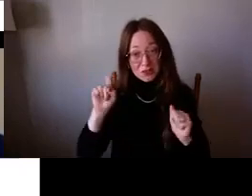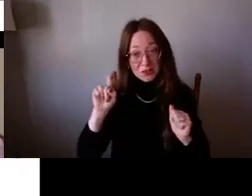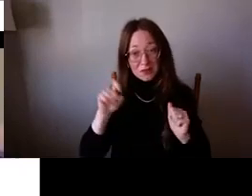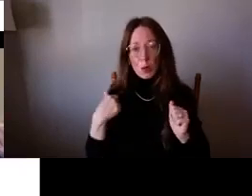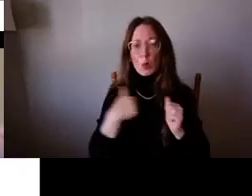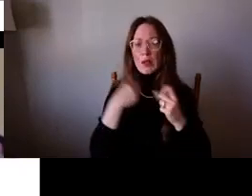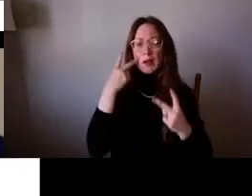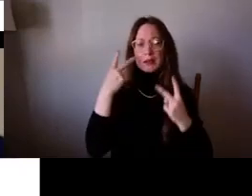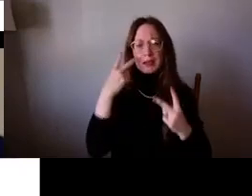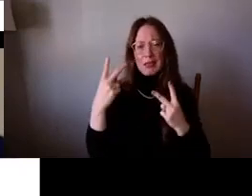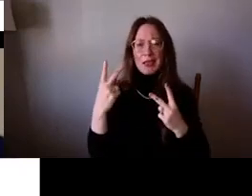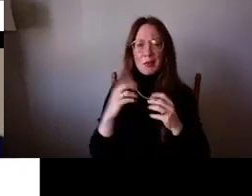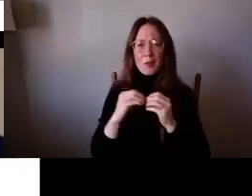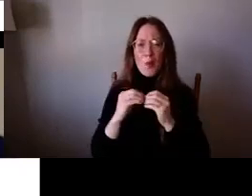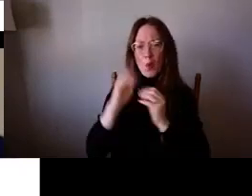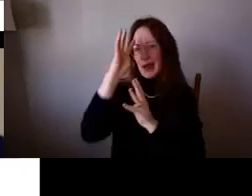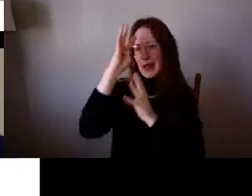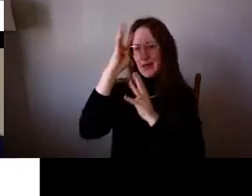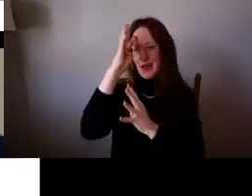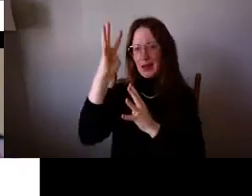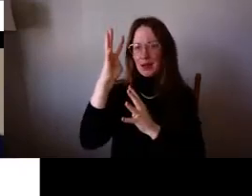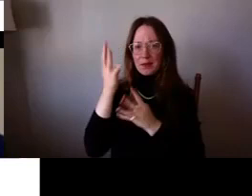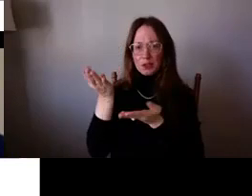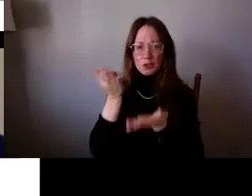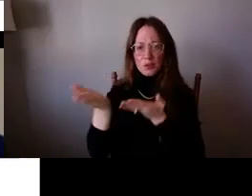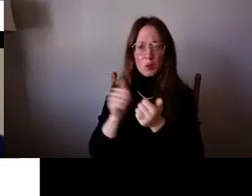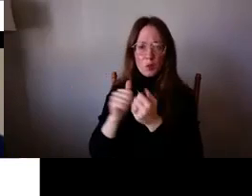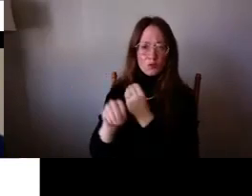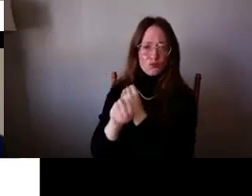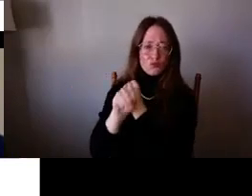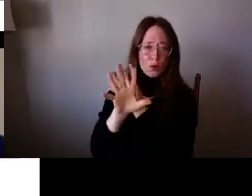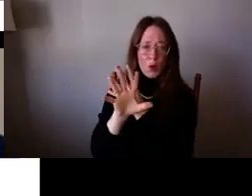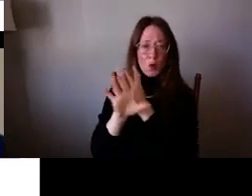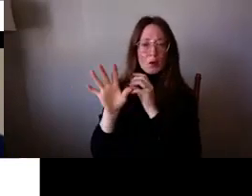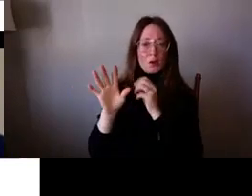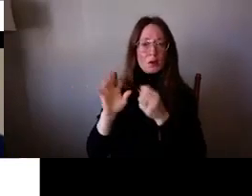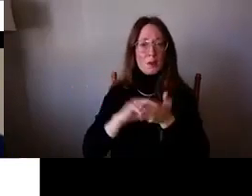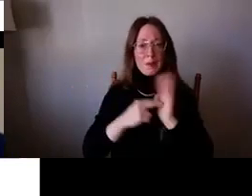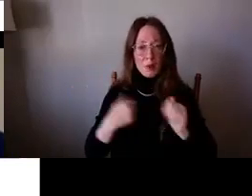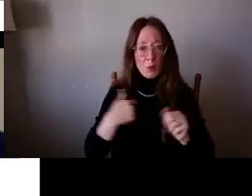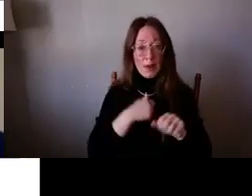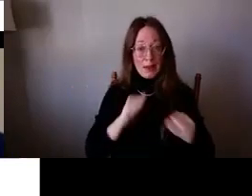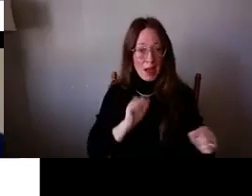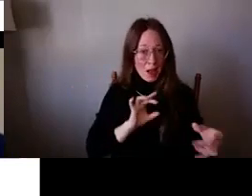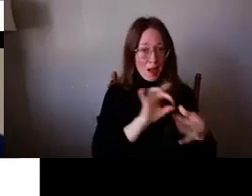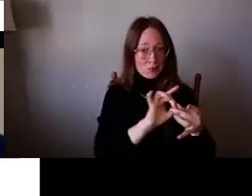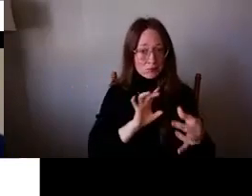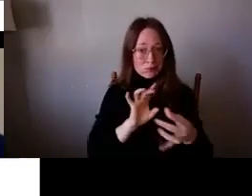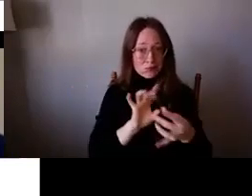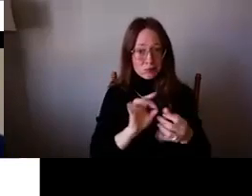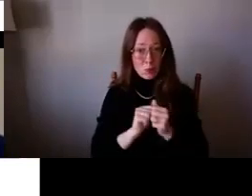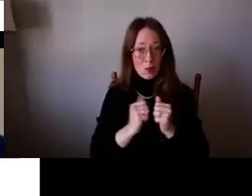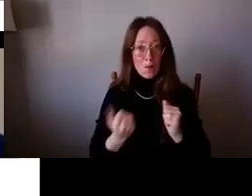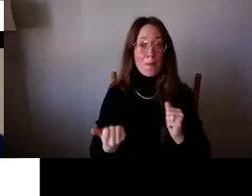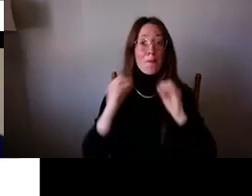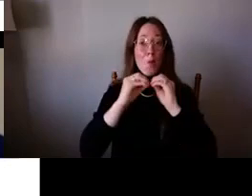in the use of our remote services and technologies that extend the services to individuals, to more individuals in a way that's